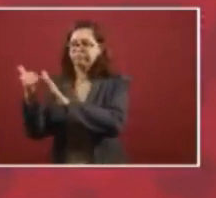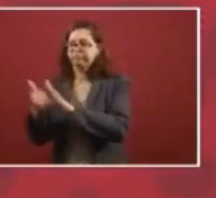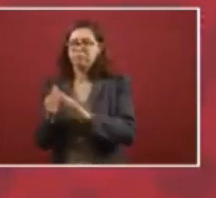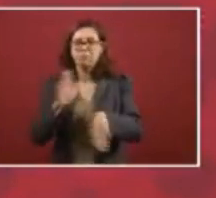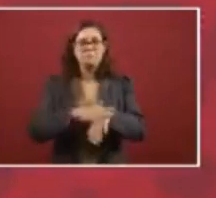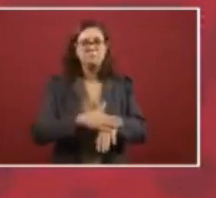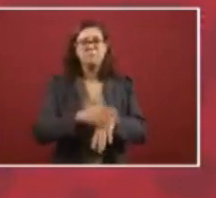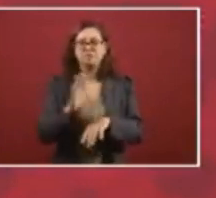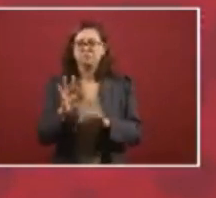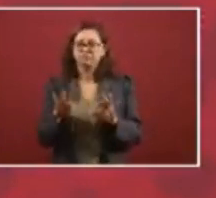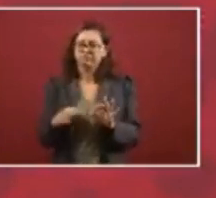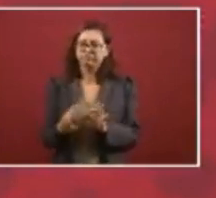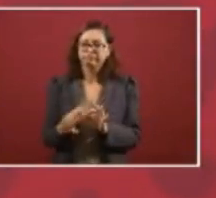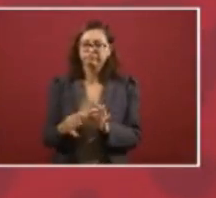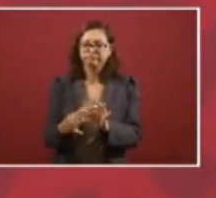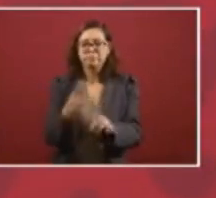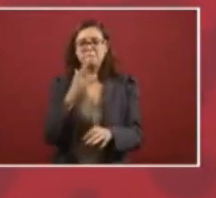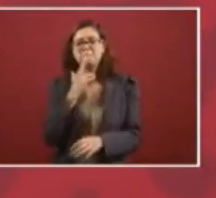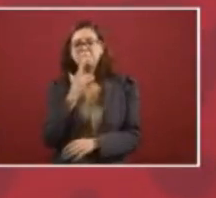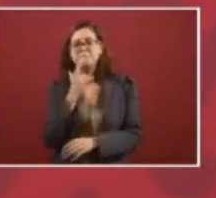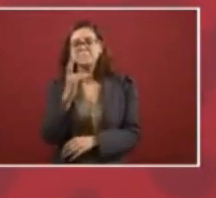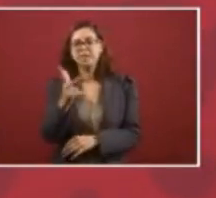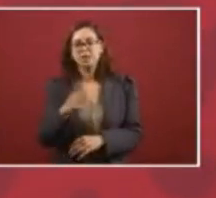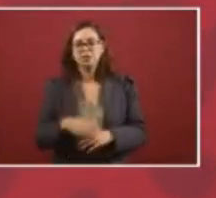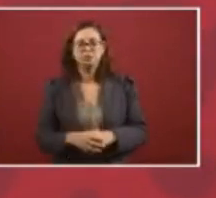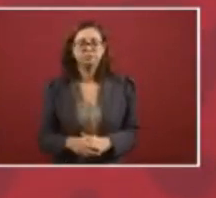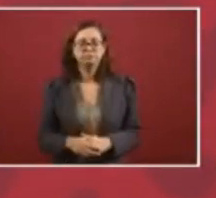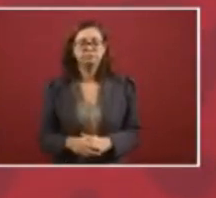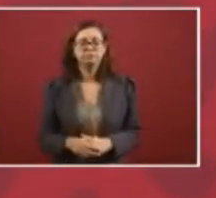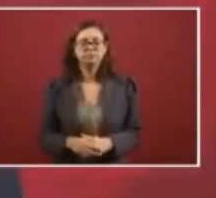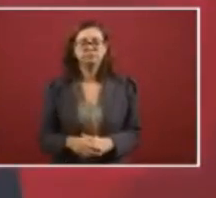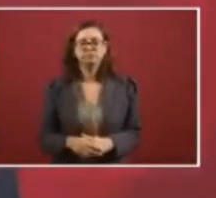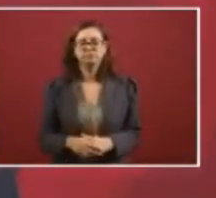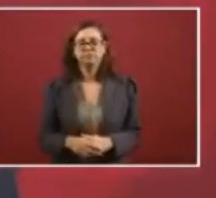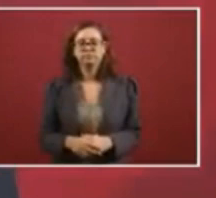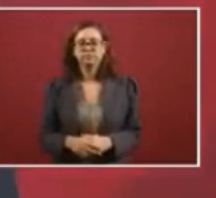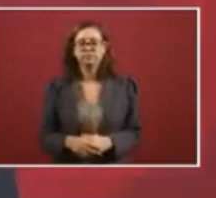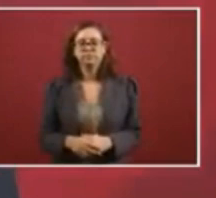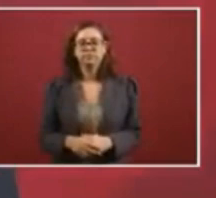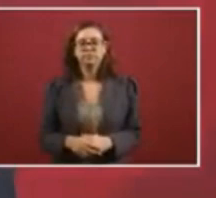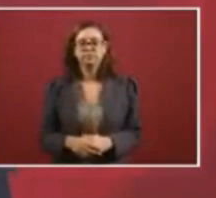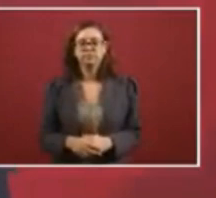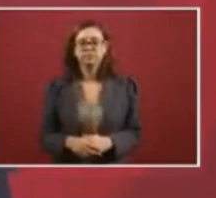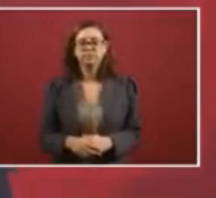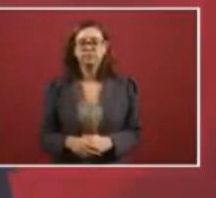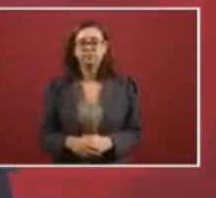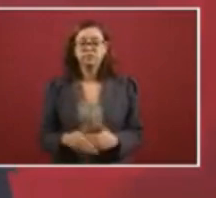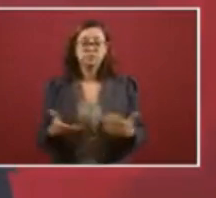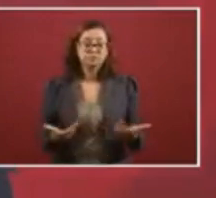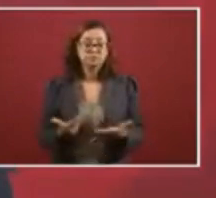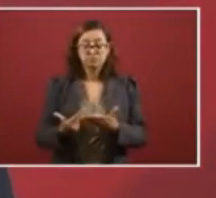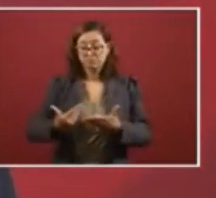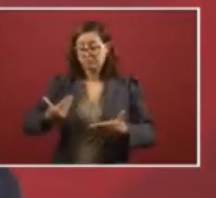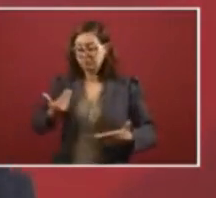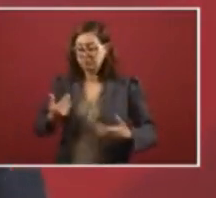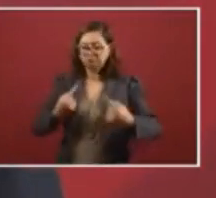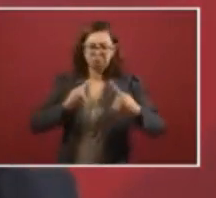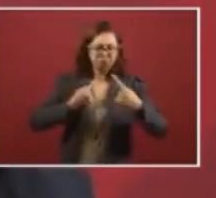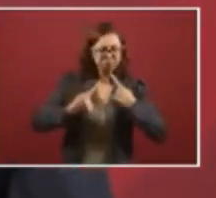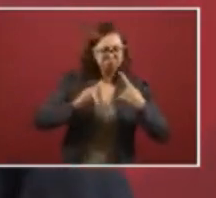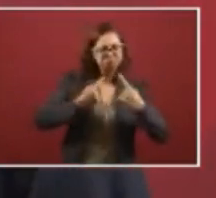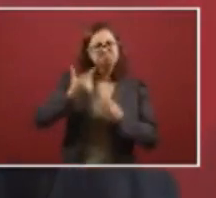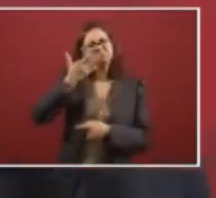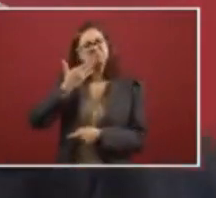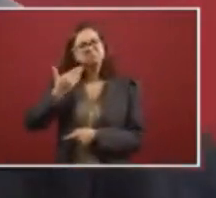And the gas duct web will permit more having enough.